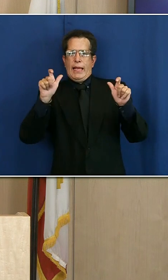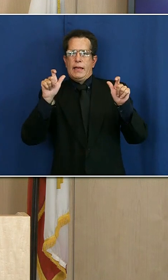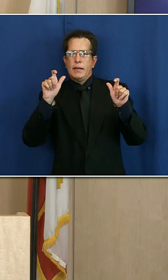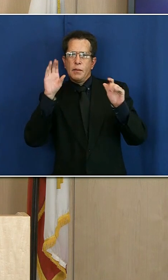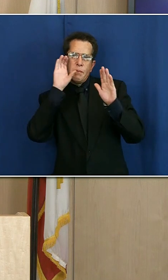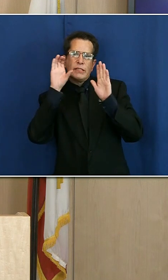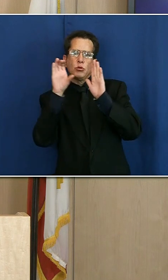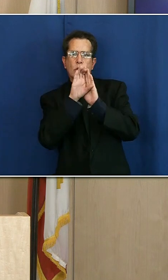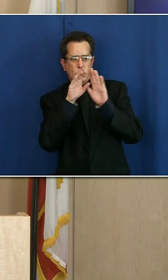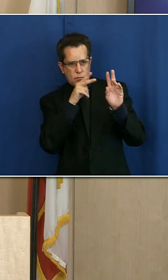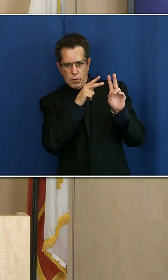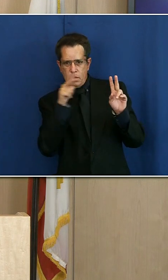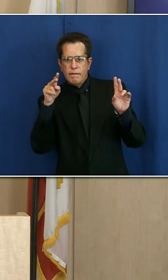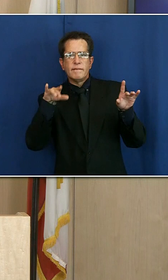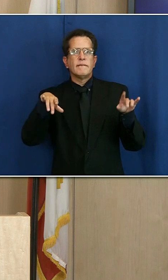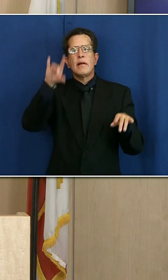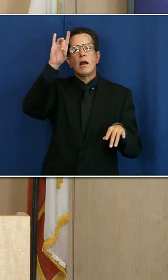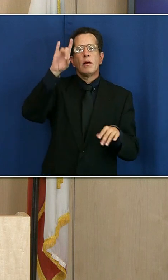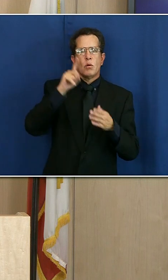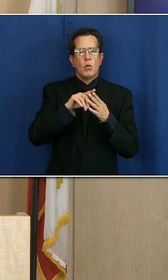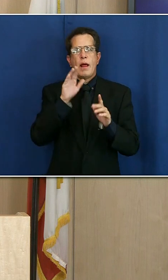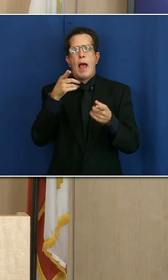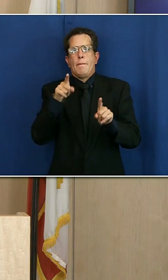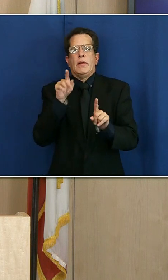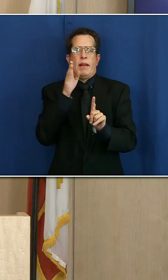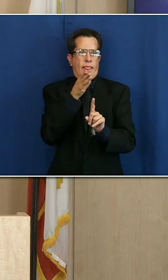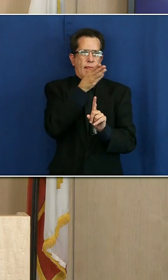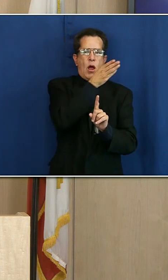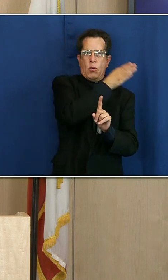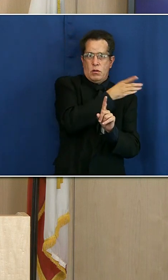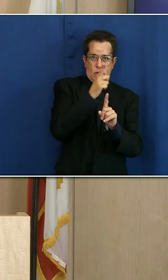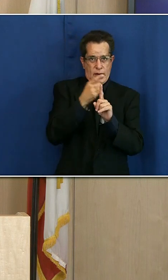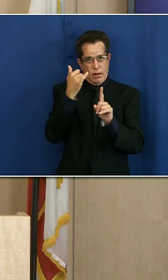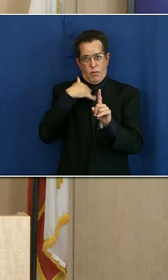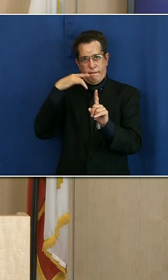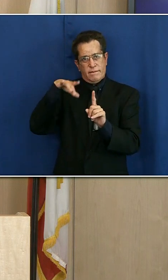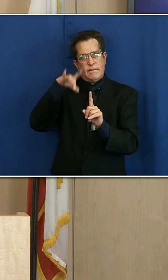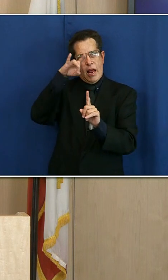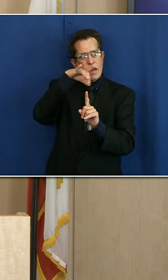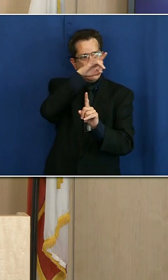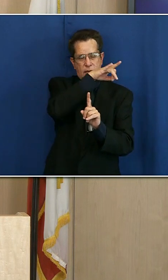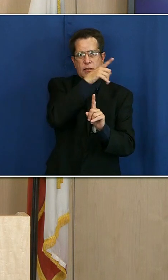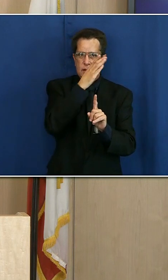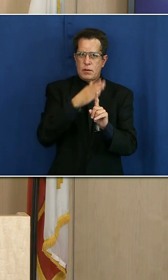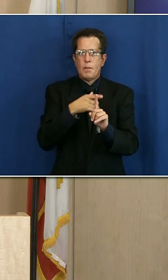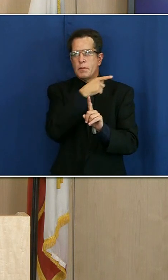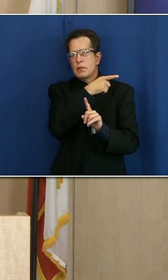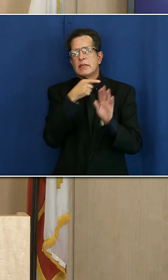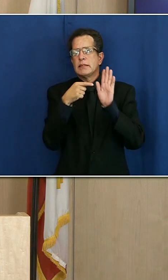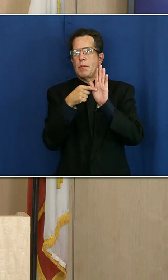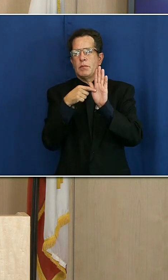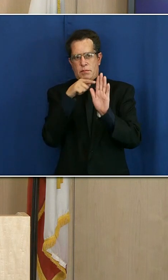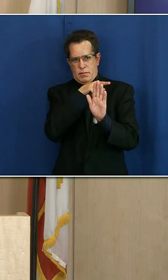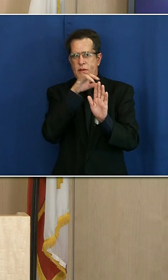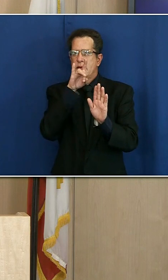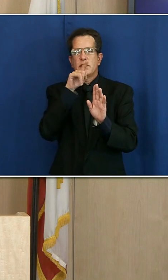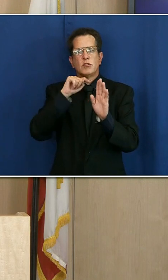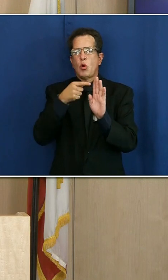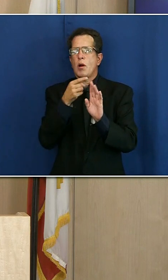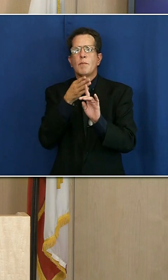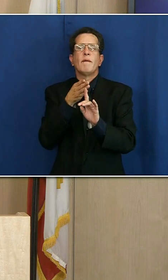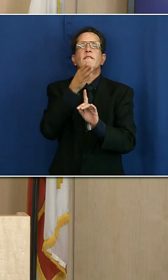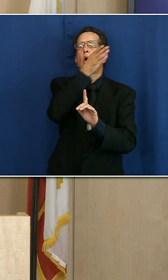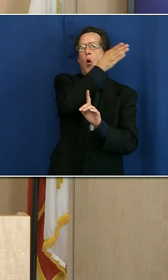type of determination to be valid. And many of the cases we're finding actually had symptoms that started earlier than